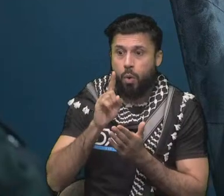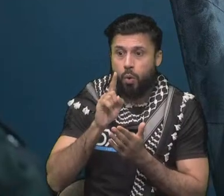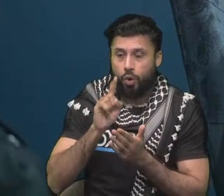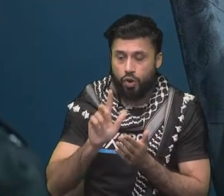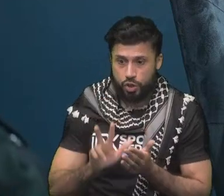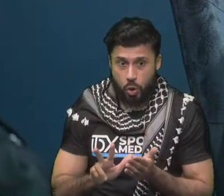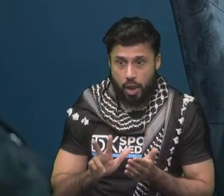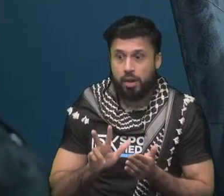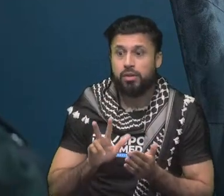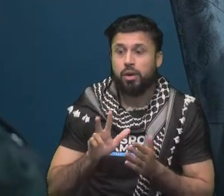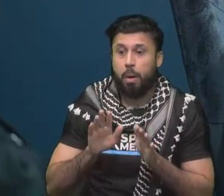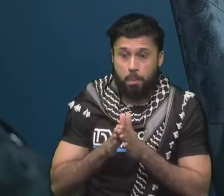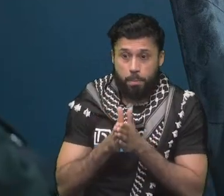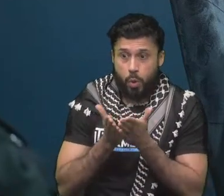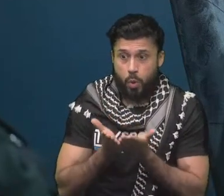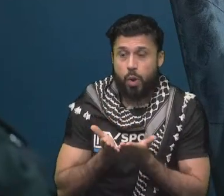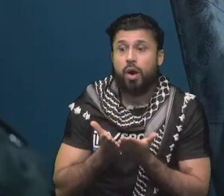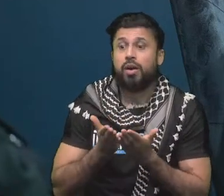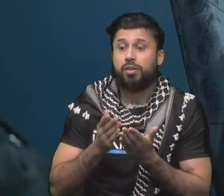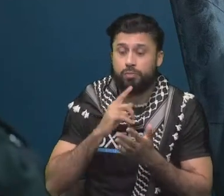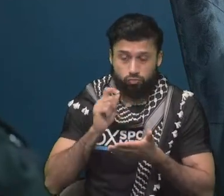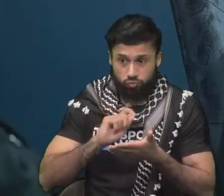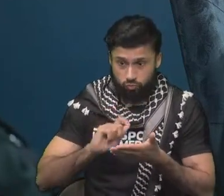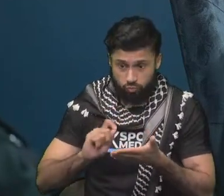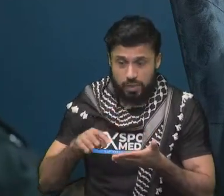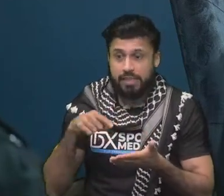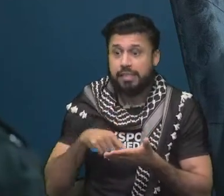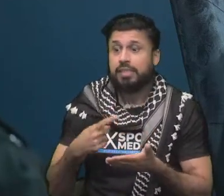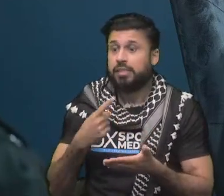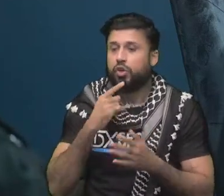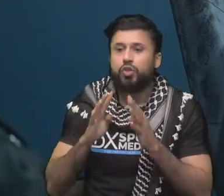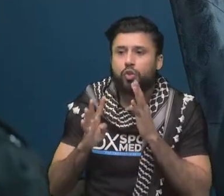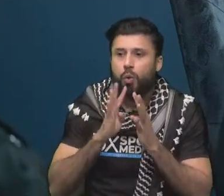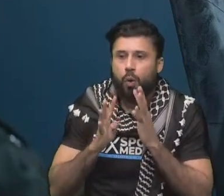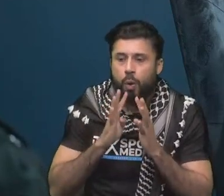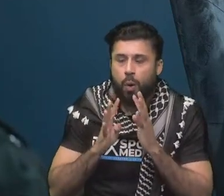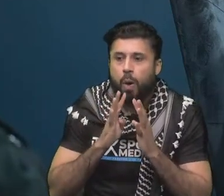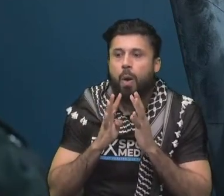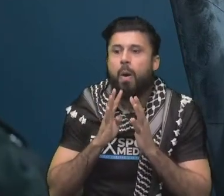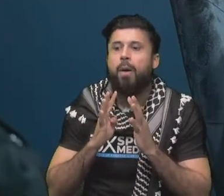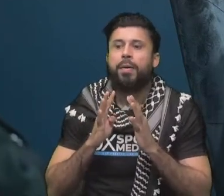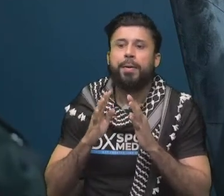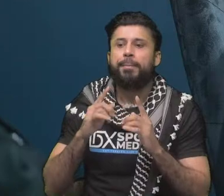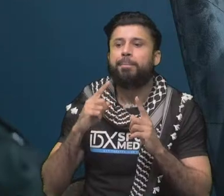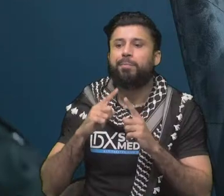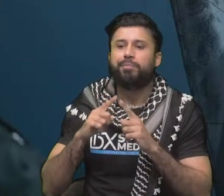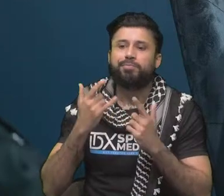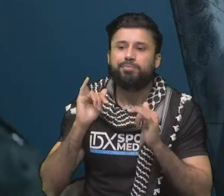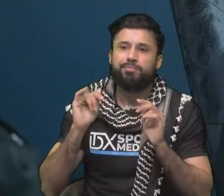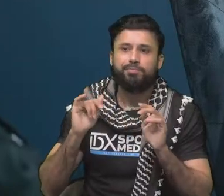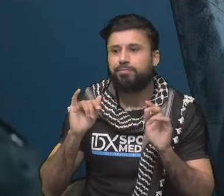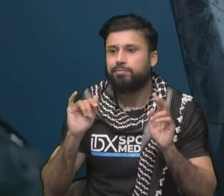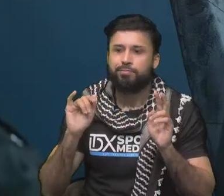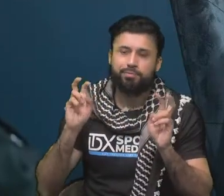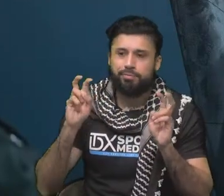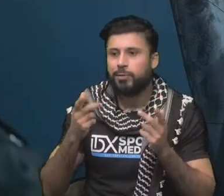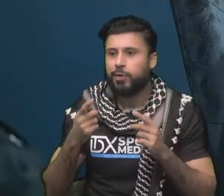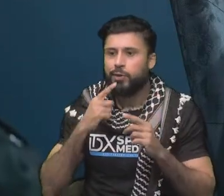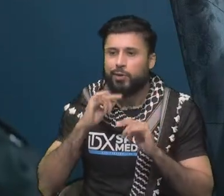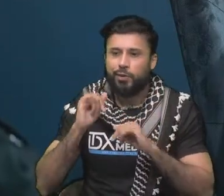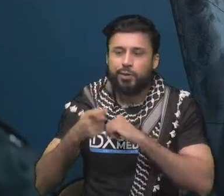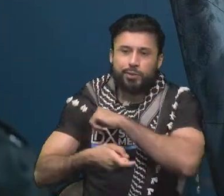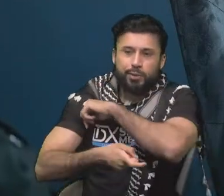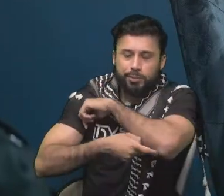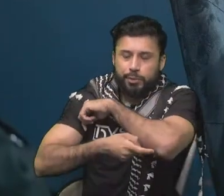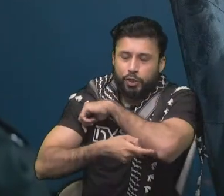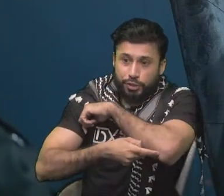system. Like many people these days, they follow, one time I read on a billboard here in Texas, said, look, everything is legal